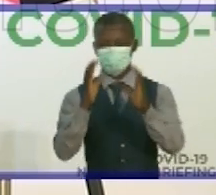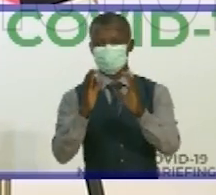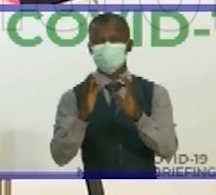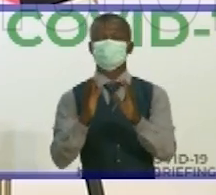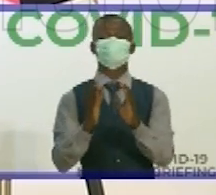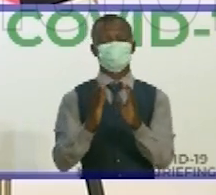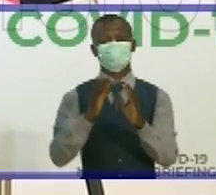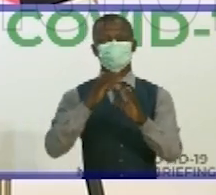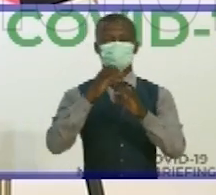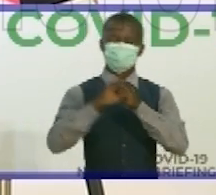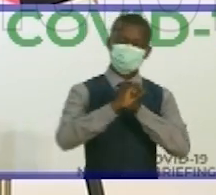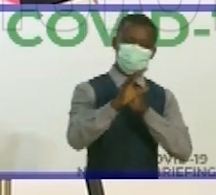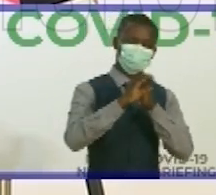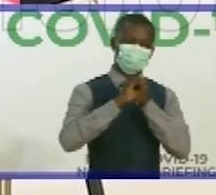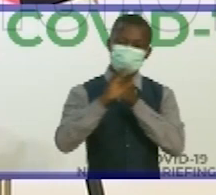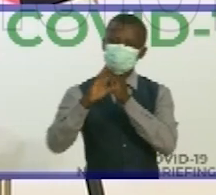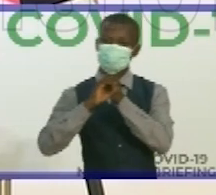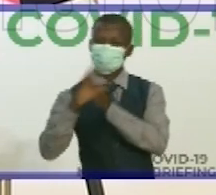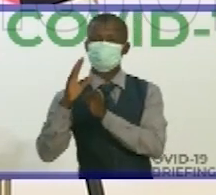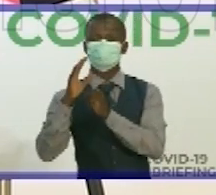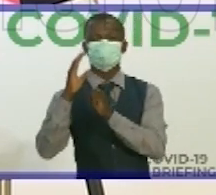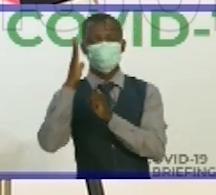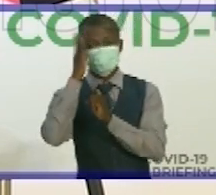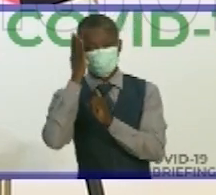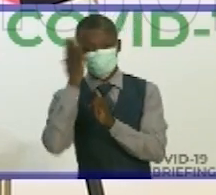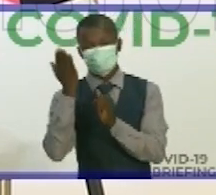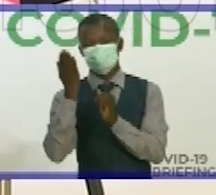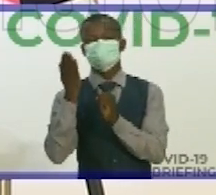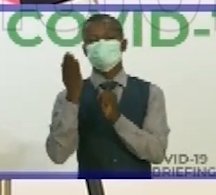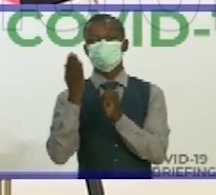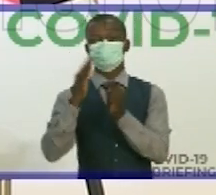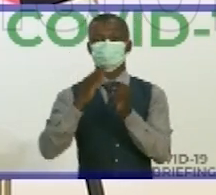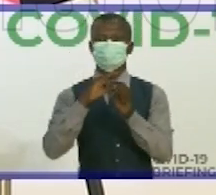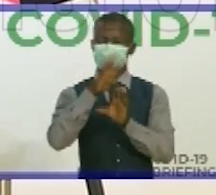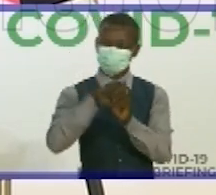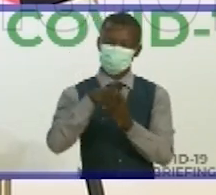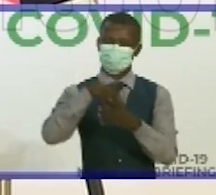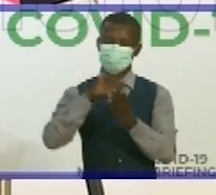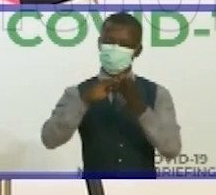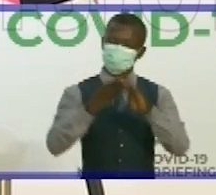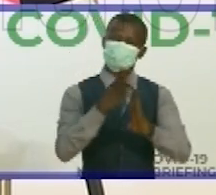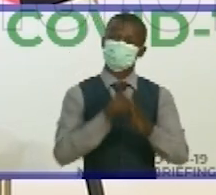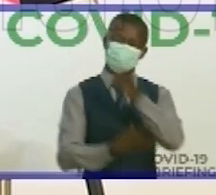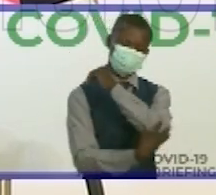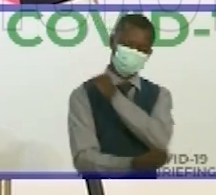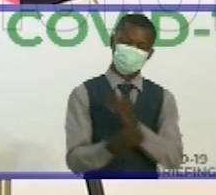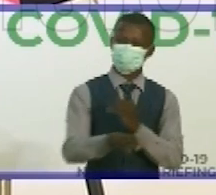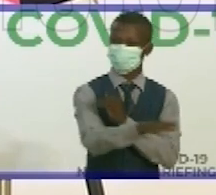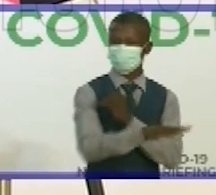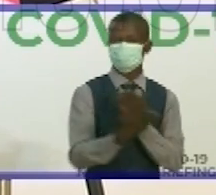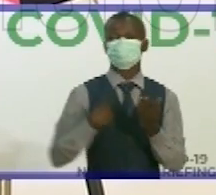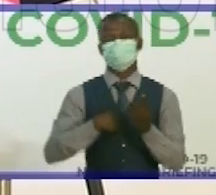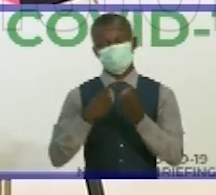strategy based on our polling data and grassroots intelligence. We are trying to reach more and